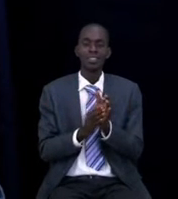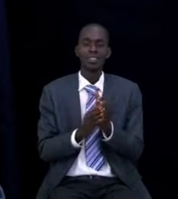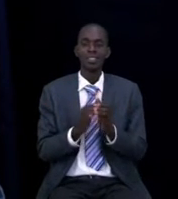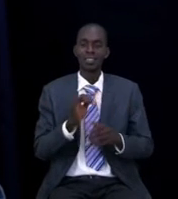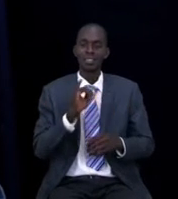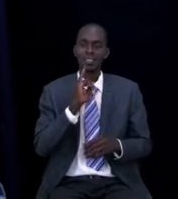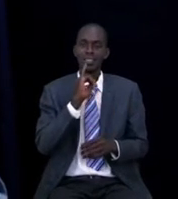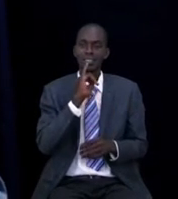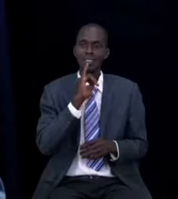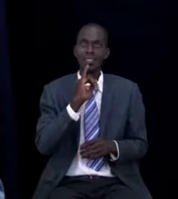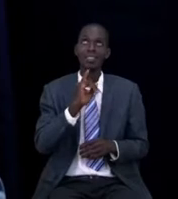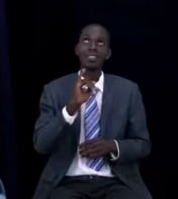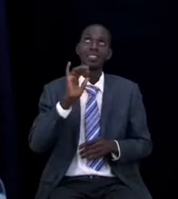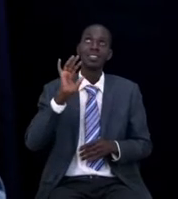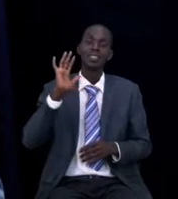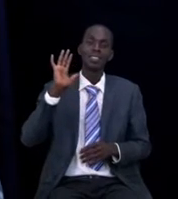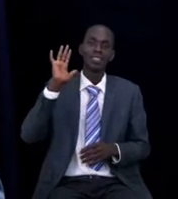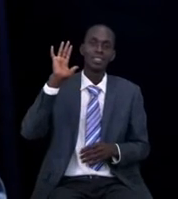Yabona.